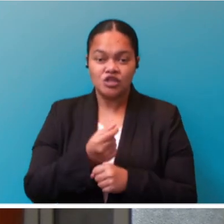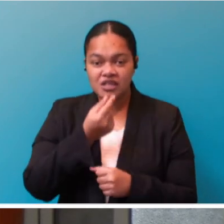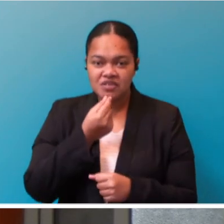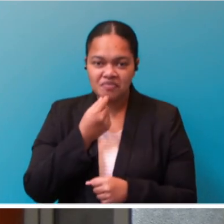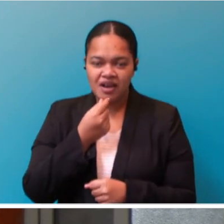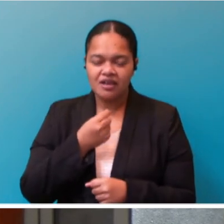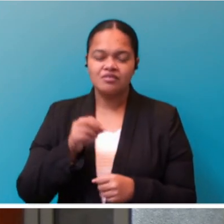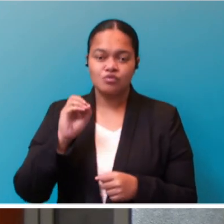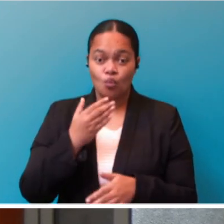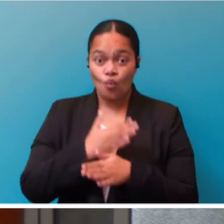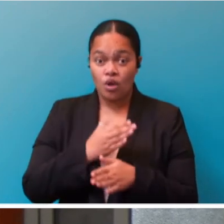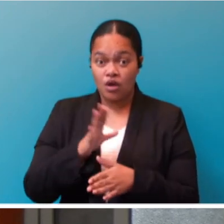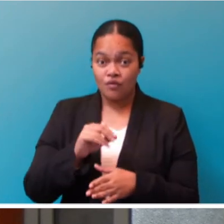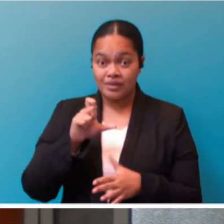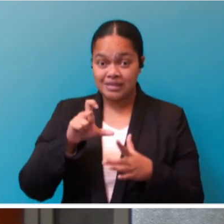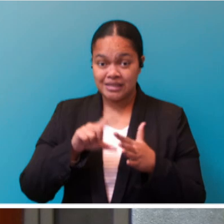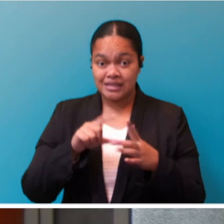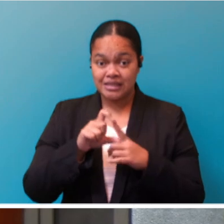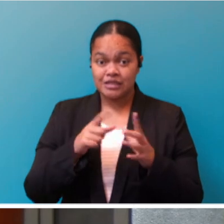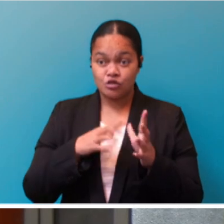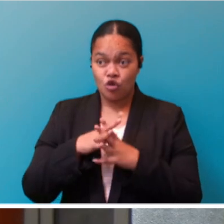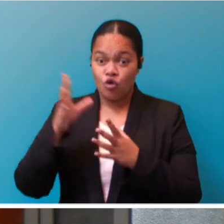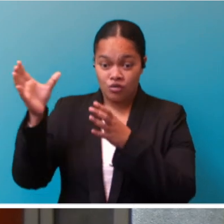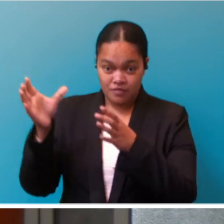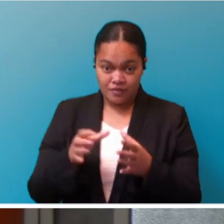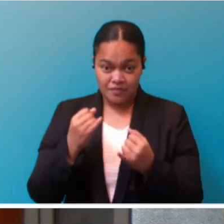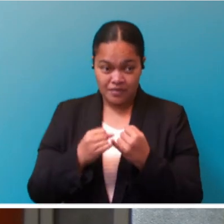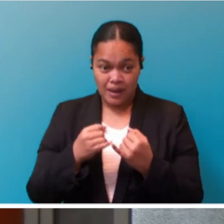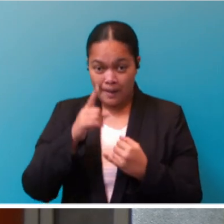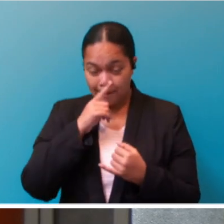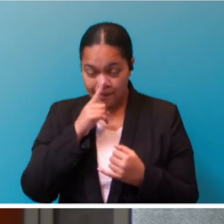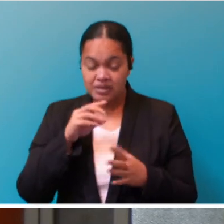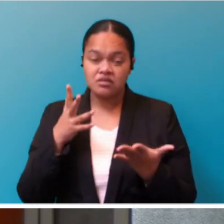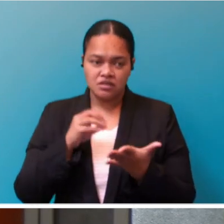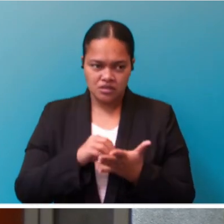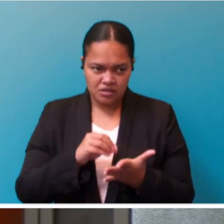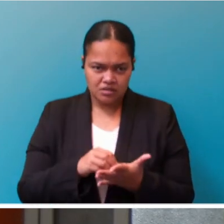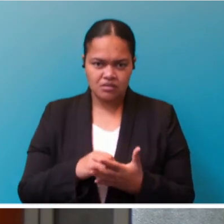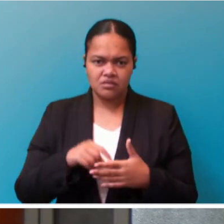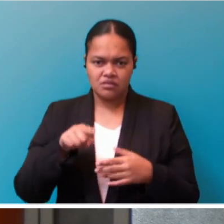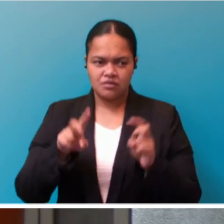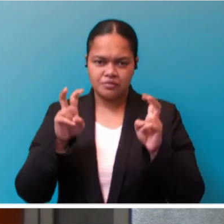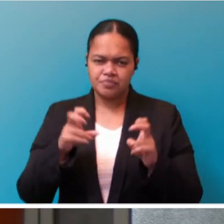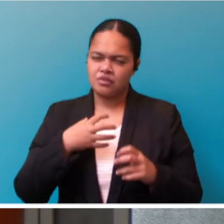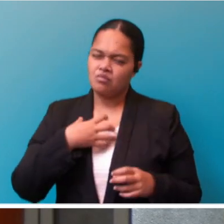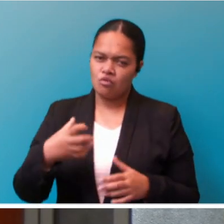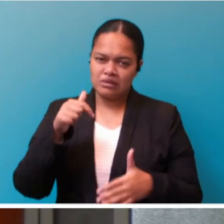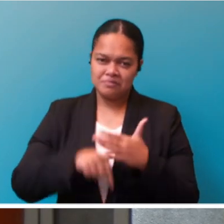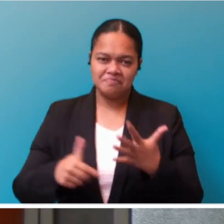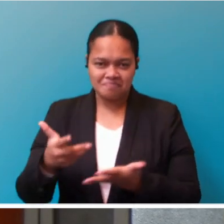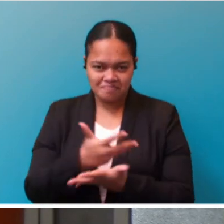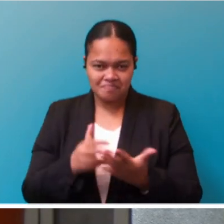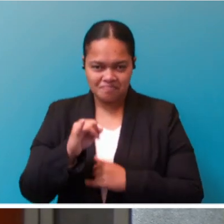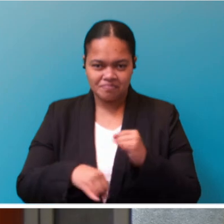taking the work of the CEDAW committee away from Geneva and to the very people it is meant to serve has been the subject of much discussion at the